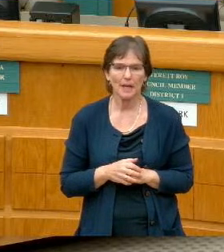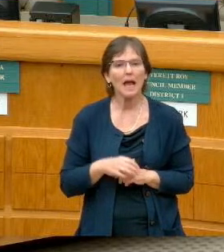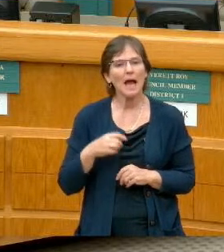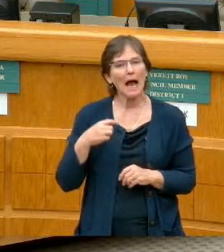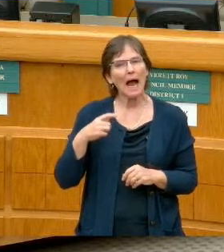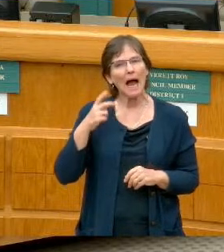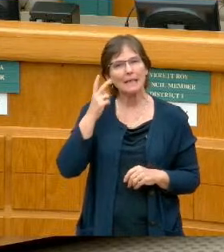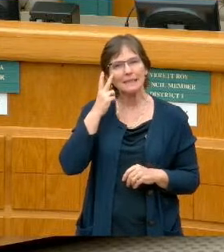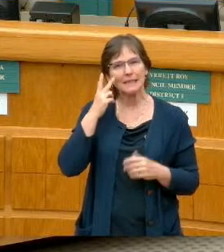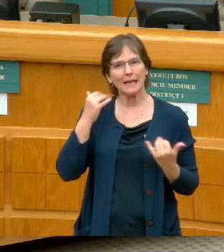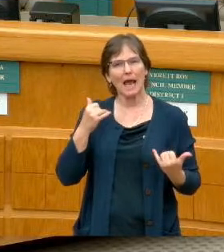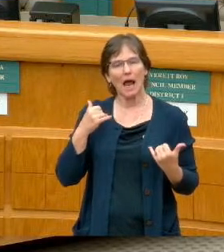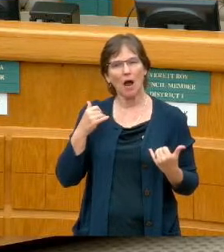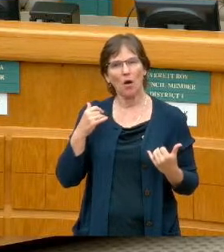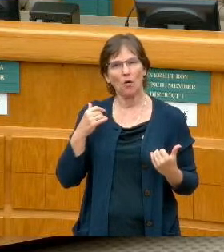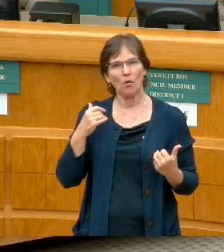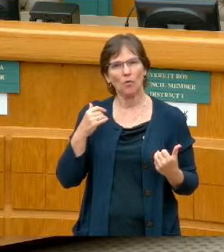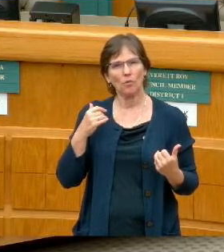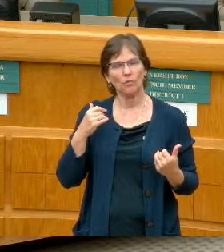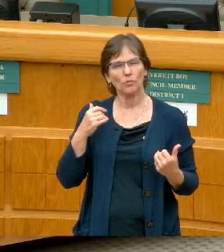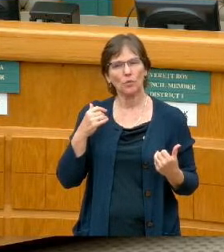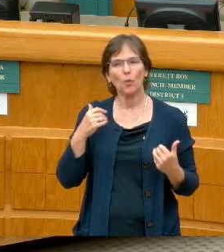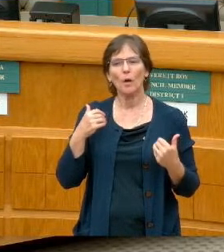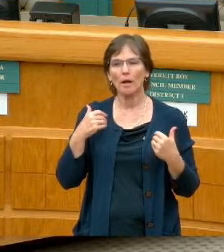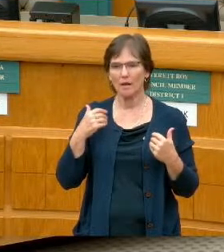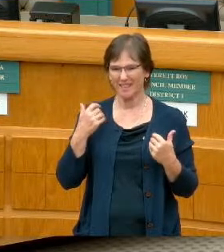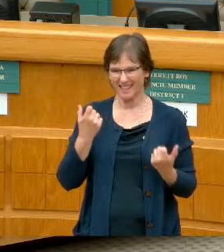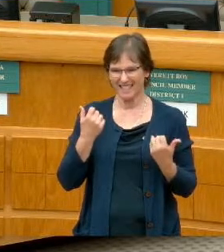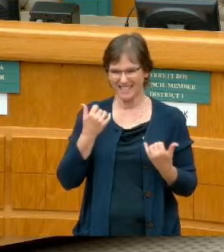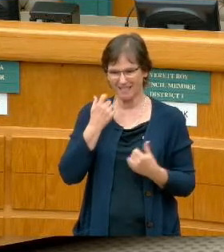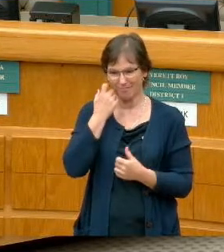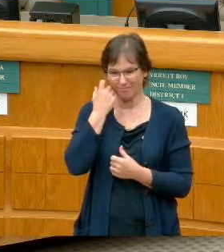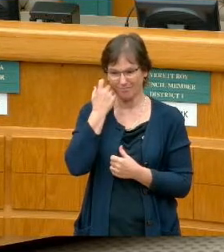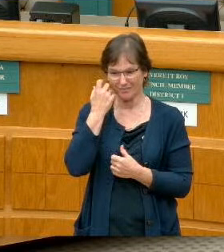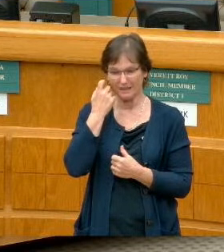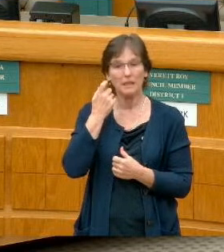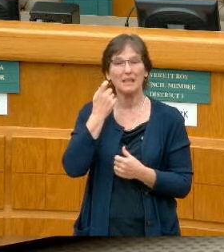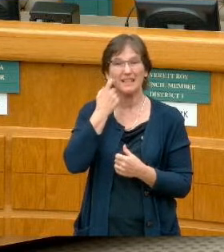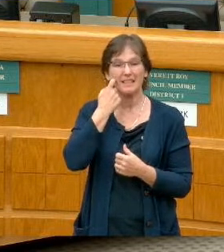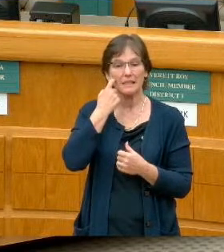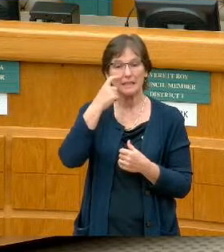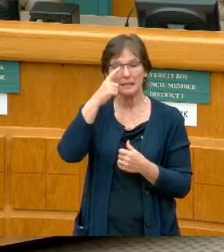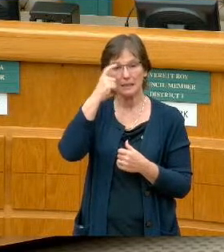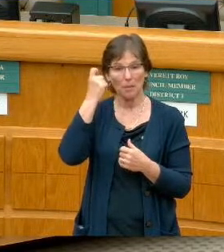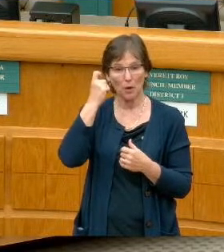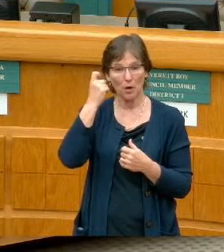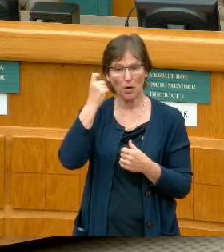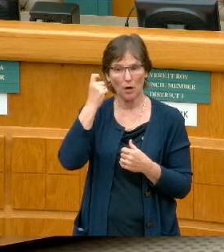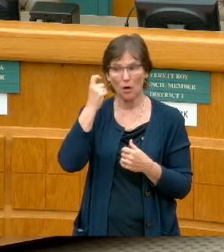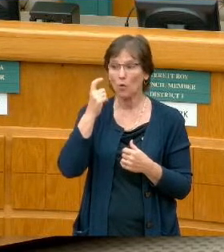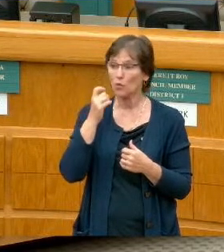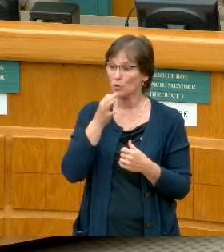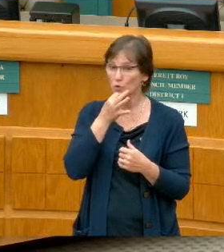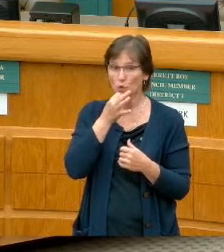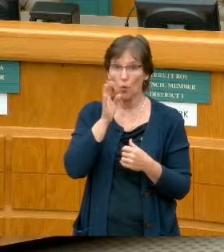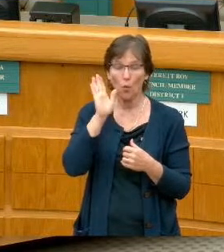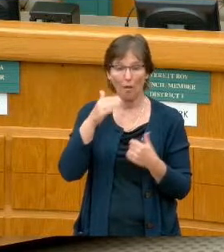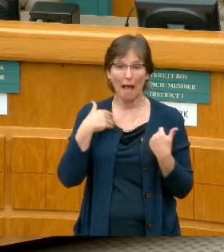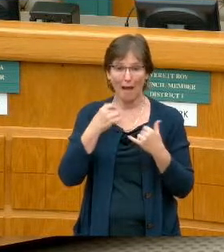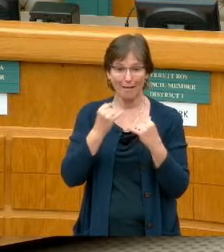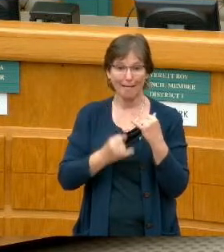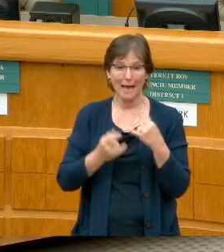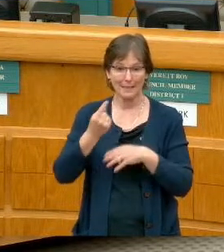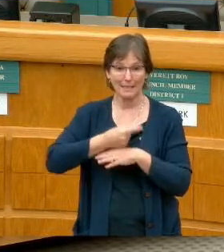opportunity to weigh and reflect this summer. And I think it's the last day of summer coming up, like next